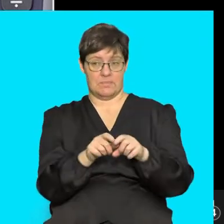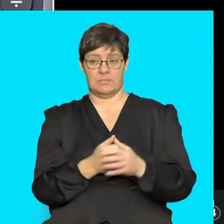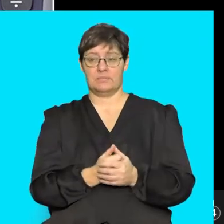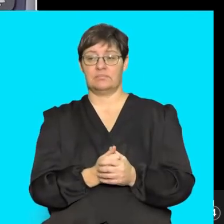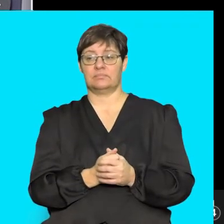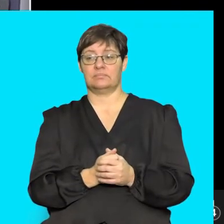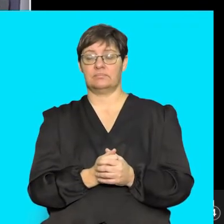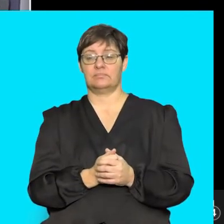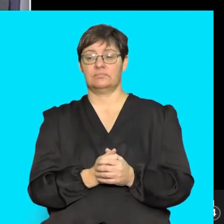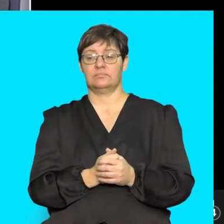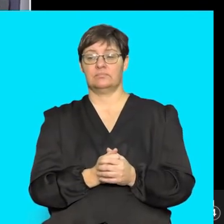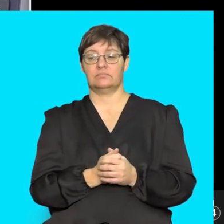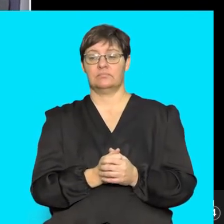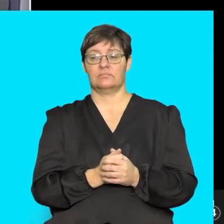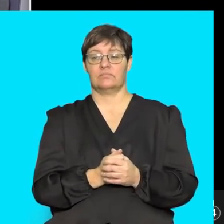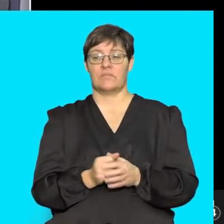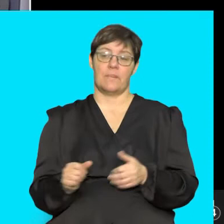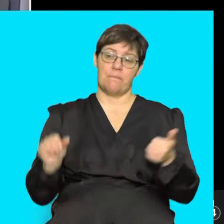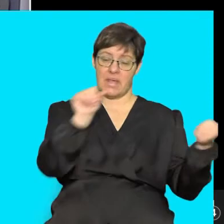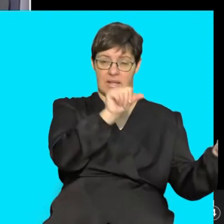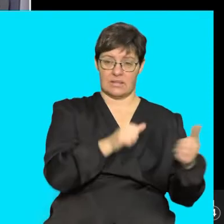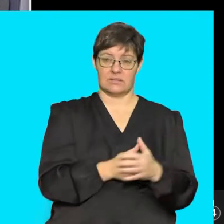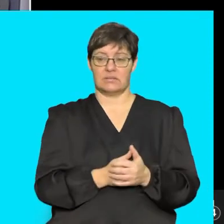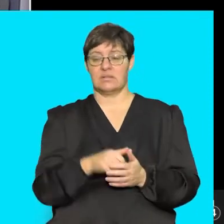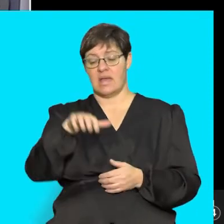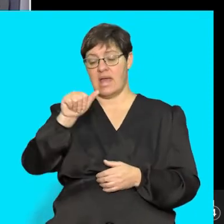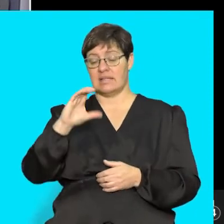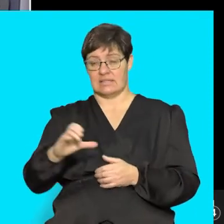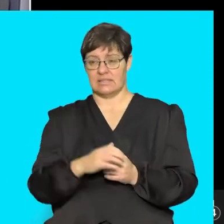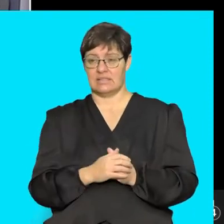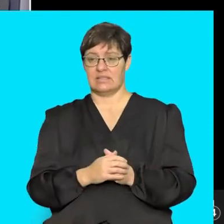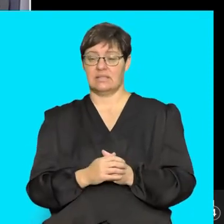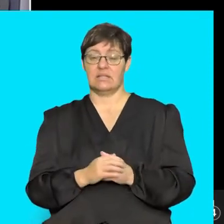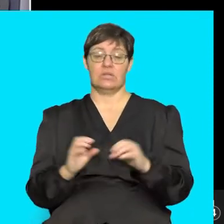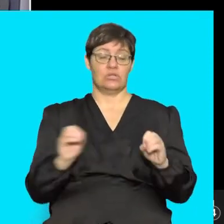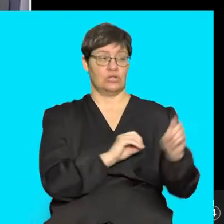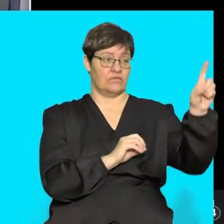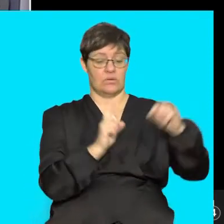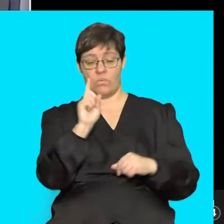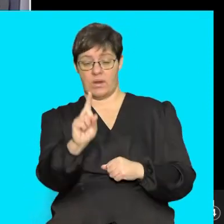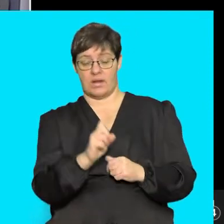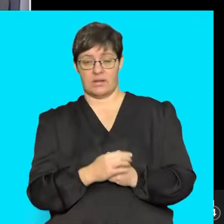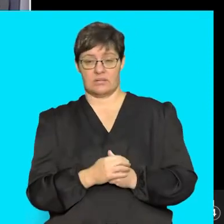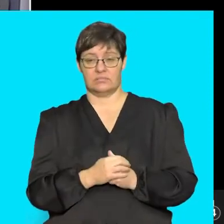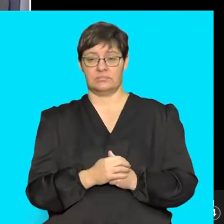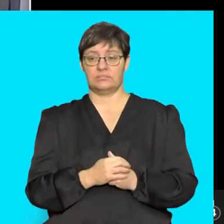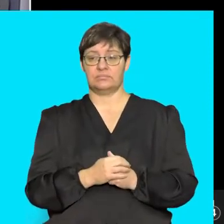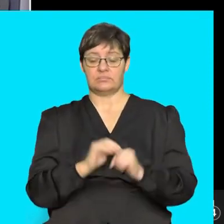the same way. So I'll go back. I can say AC, Shift